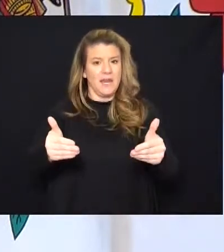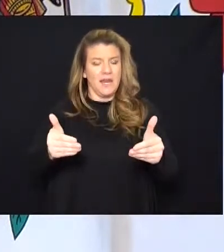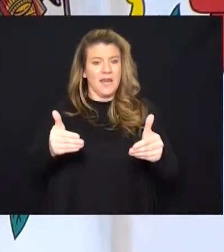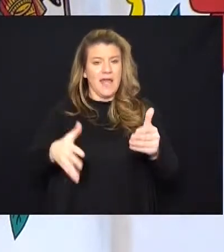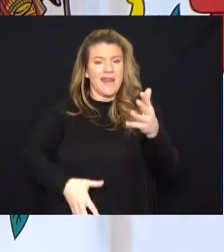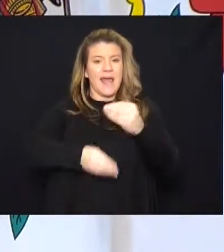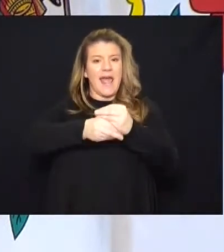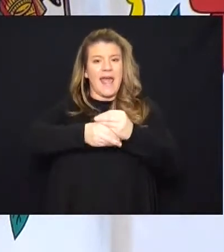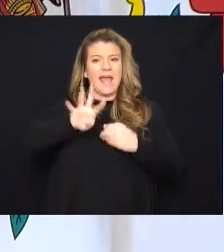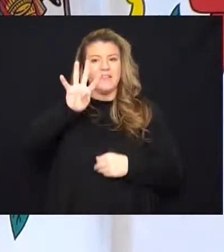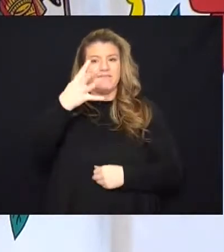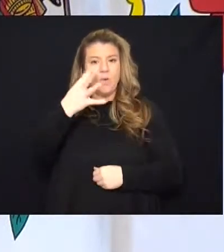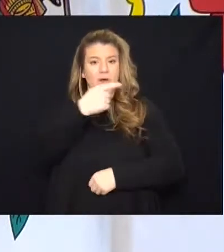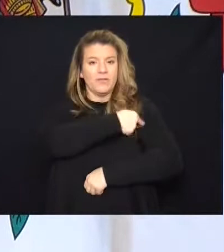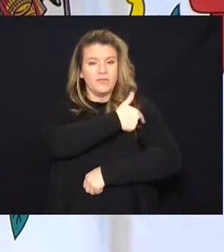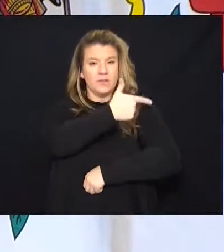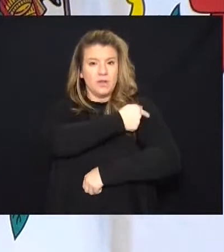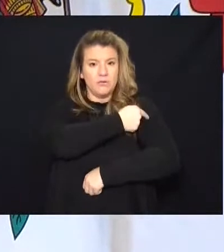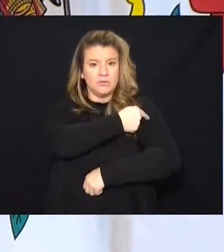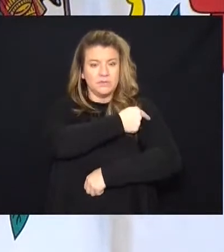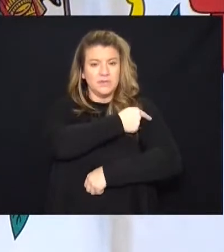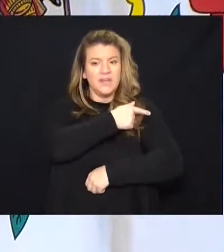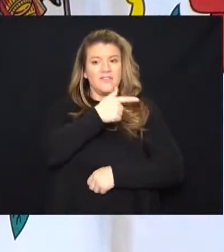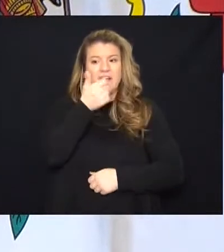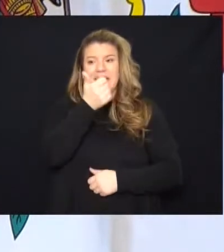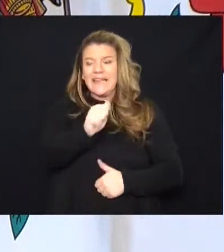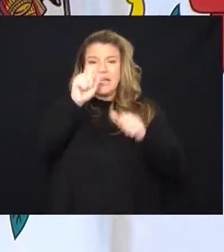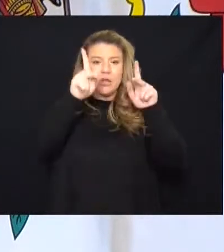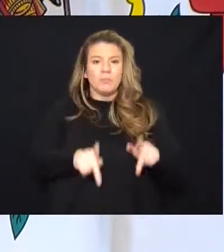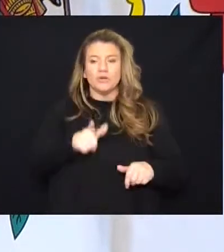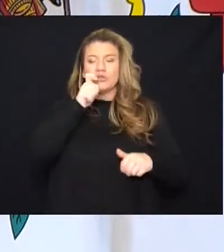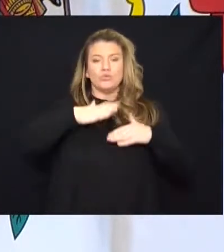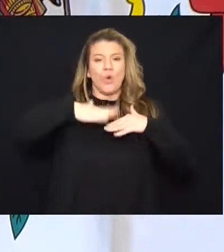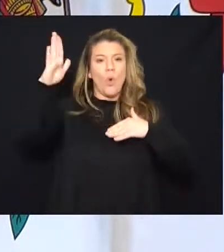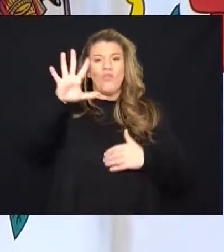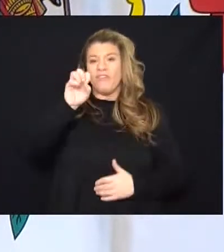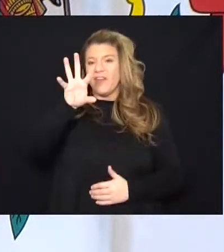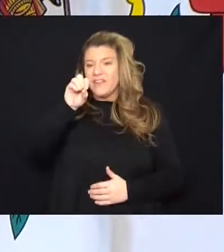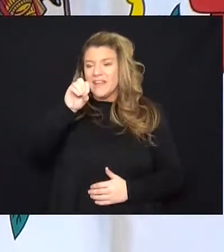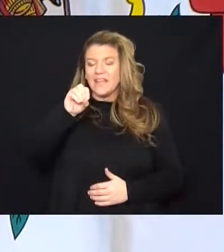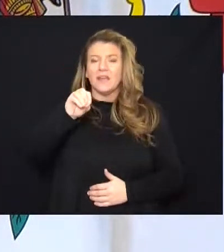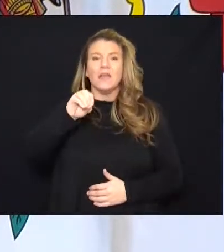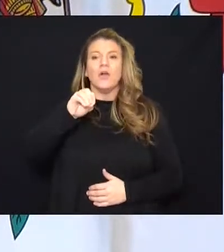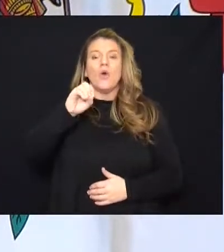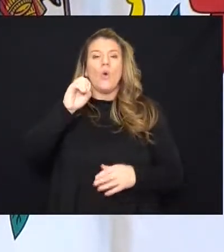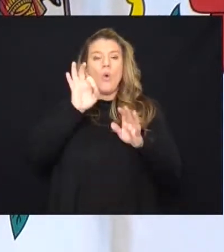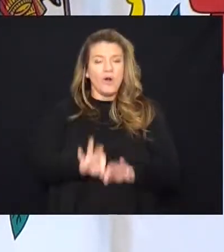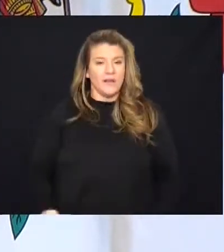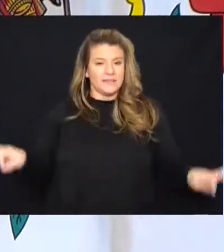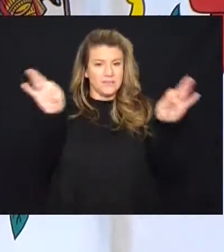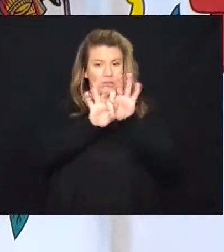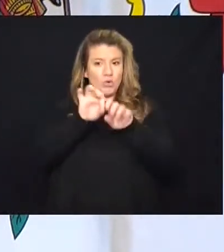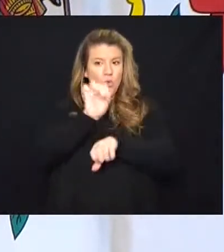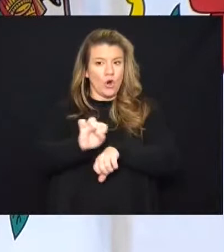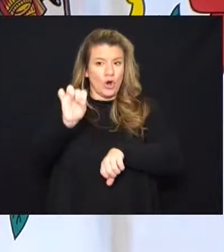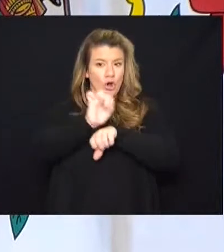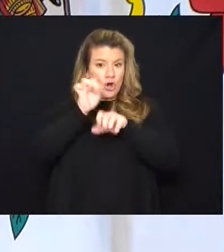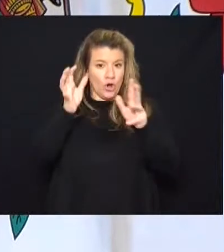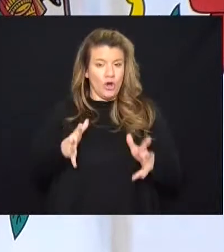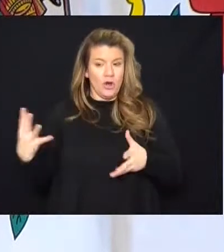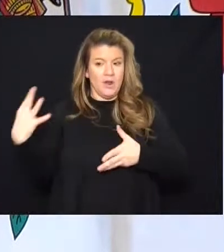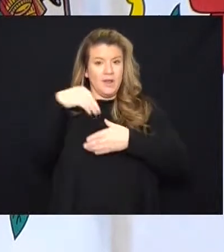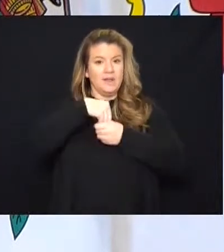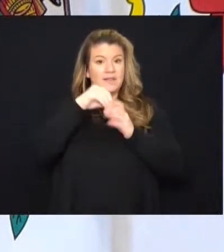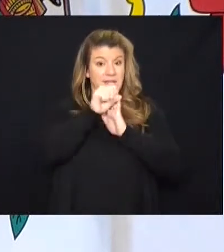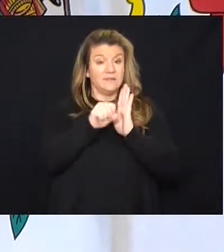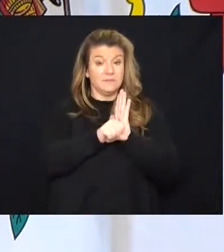the 4th dose for anyone over the age of 50 years of age or anyone that is an essential worker within our